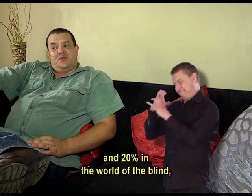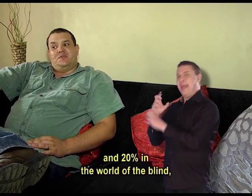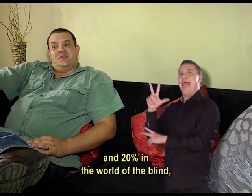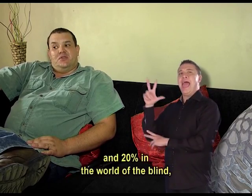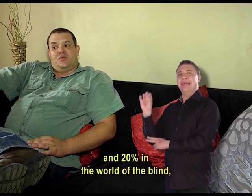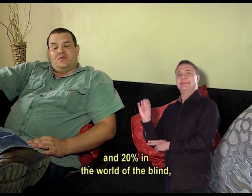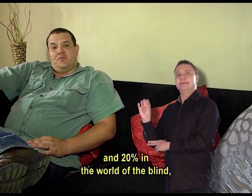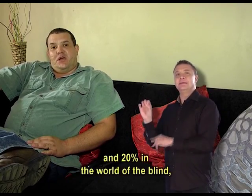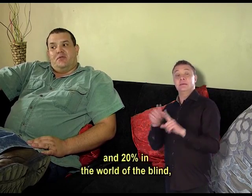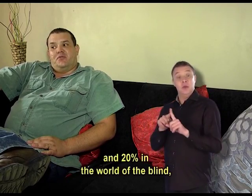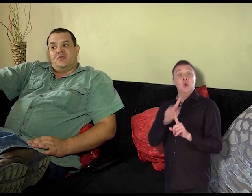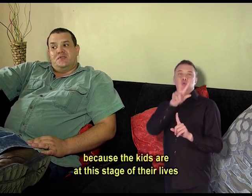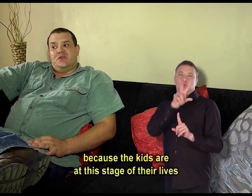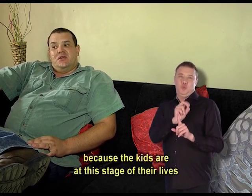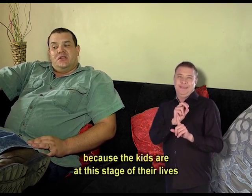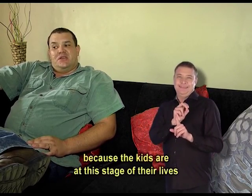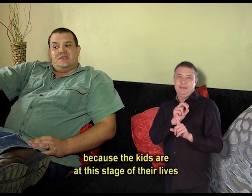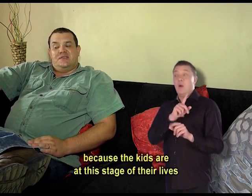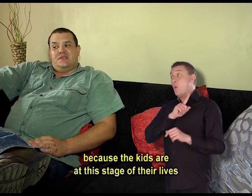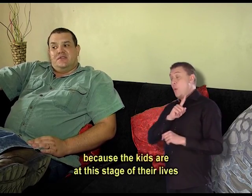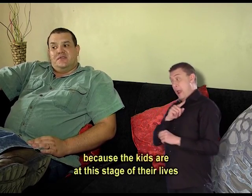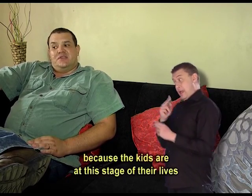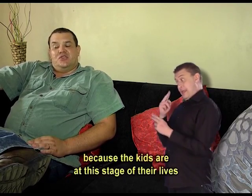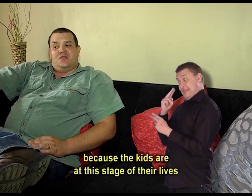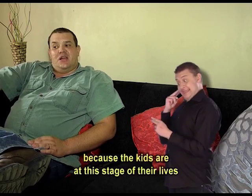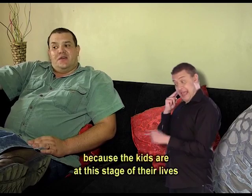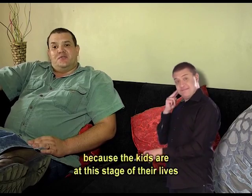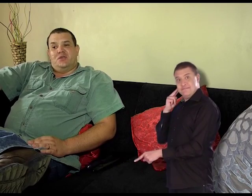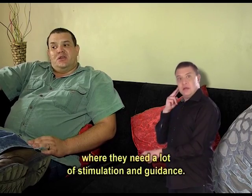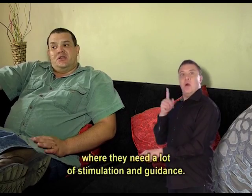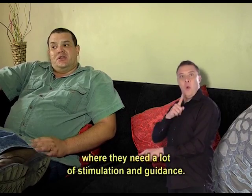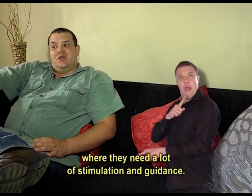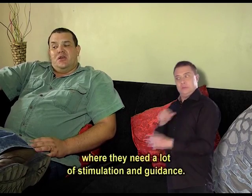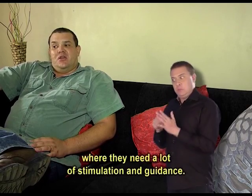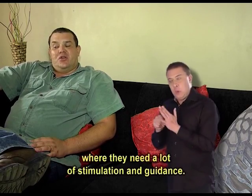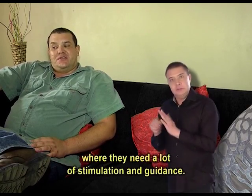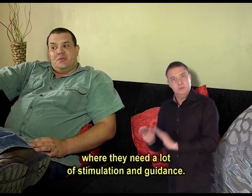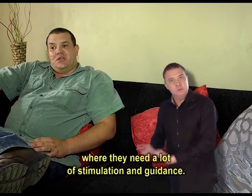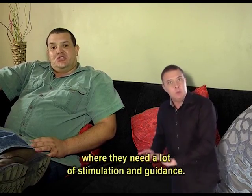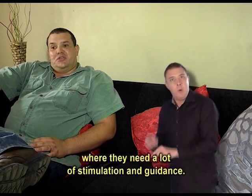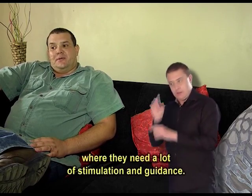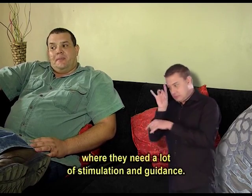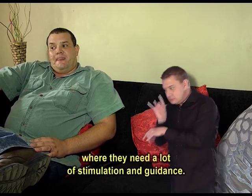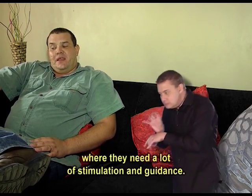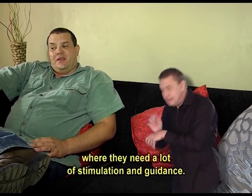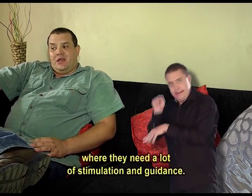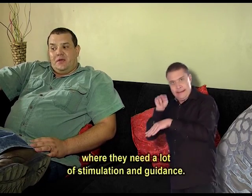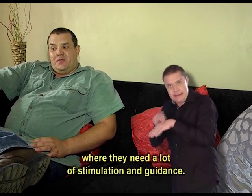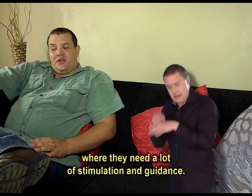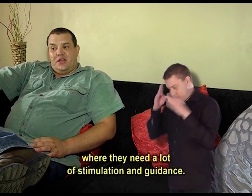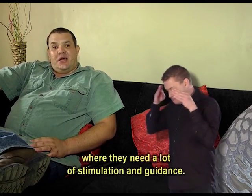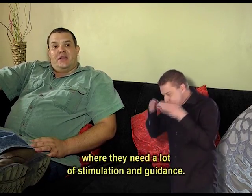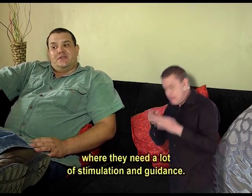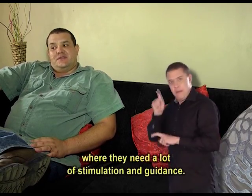and 20% in the world of the blind, because the kids is in this stage of their lives where they need a lot of stimulation,